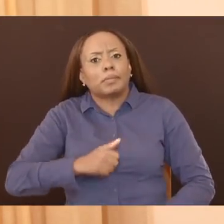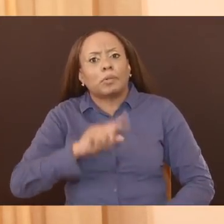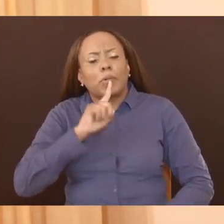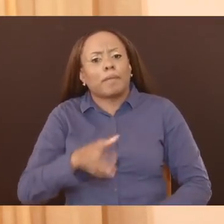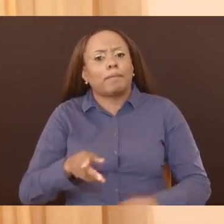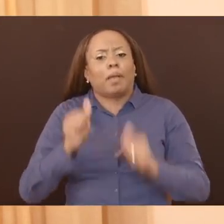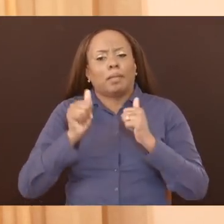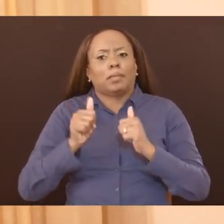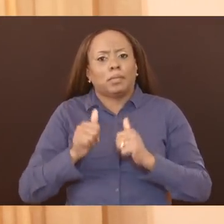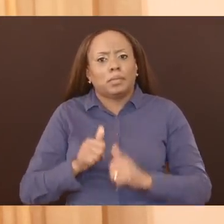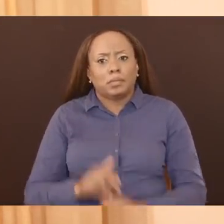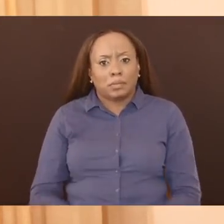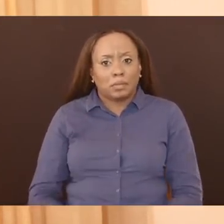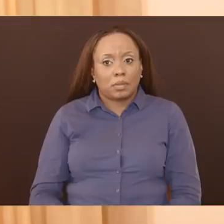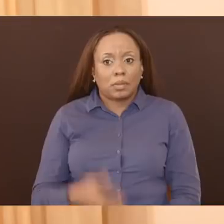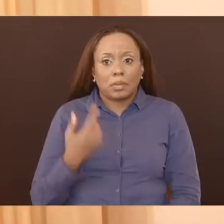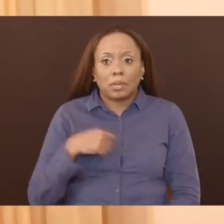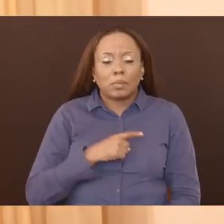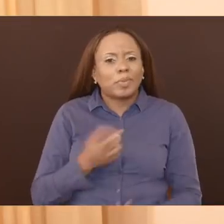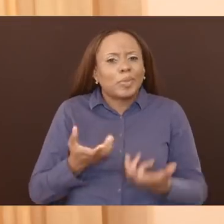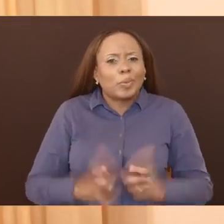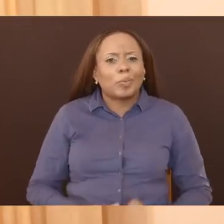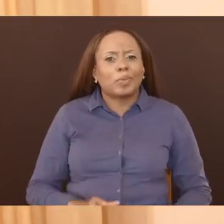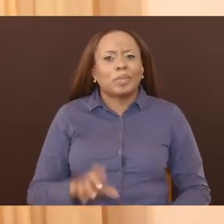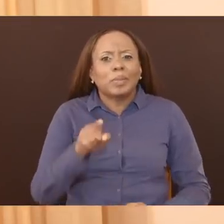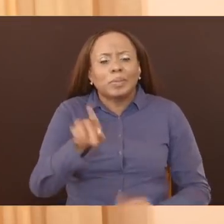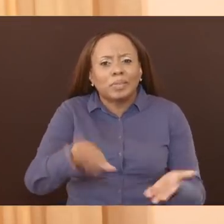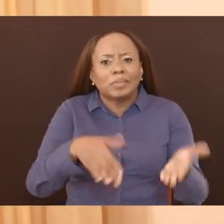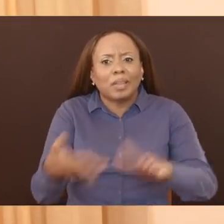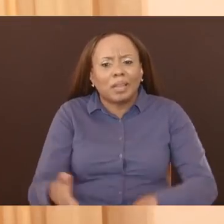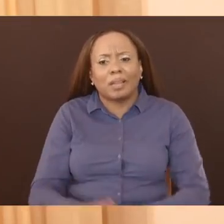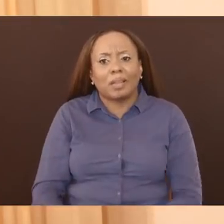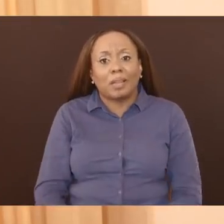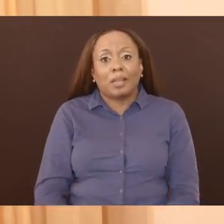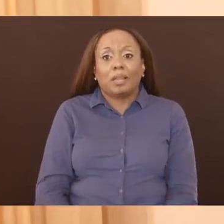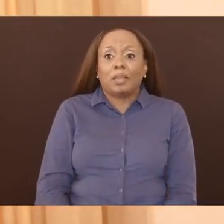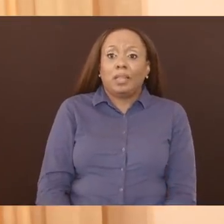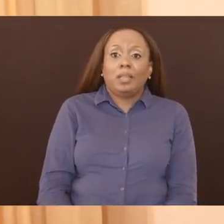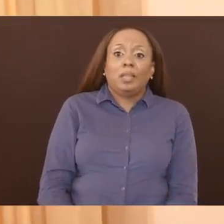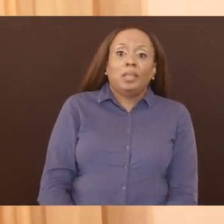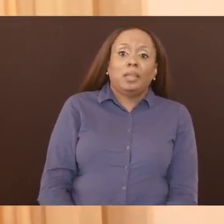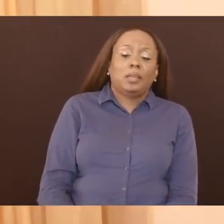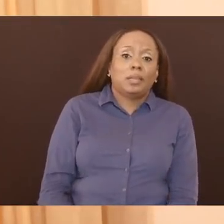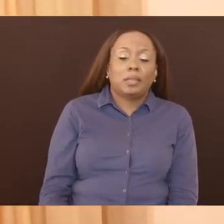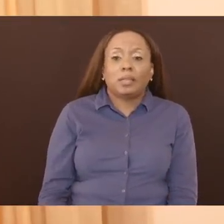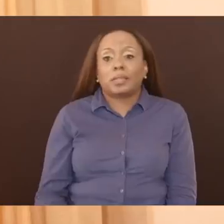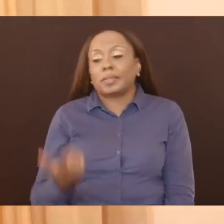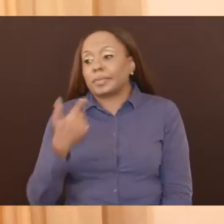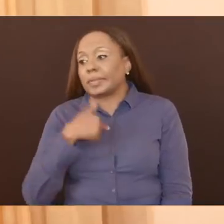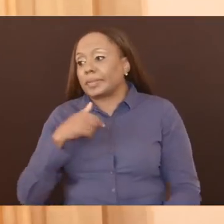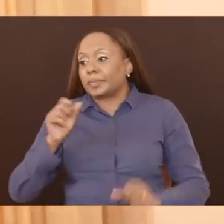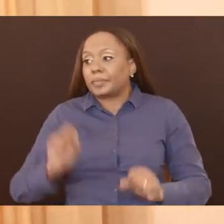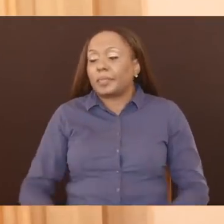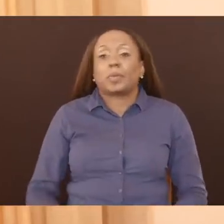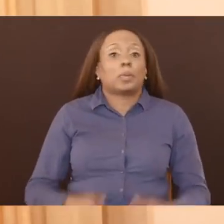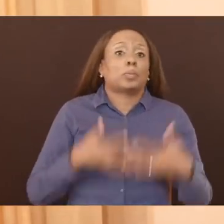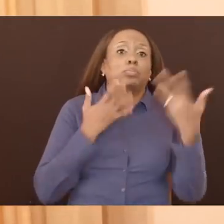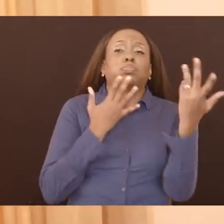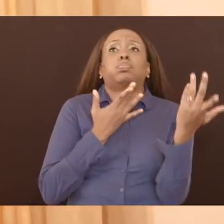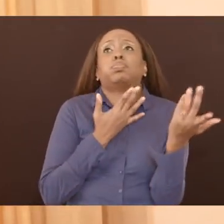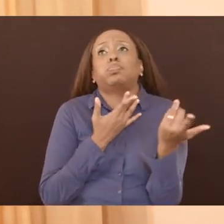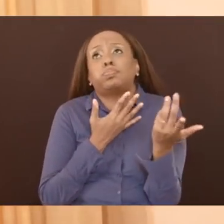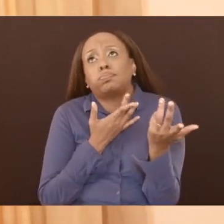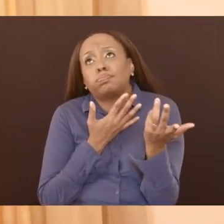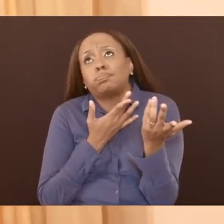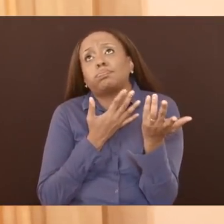we do not want to lose any more people. I can wait until a lot more things happen and to get to panic mode. That's not who